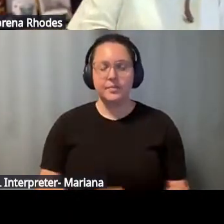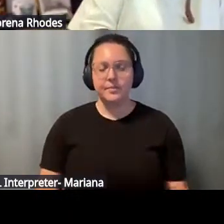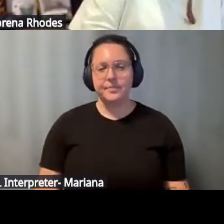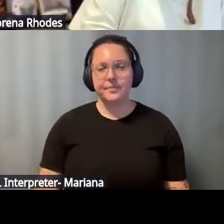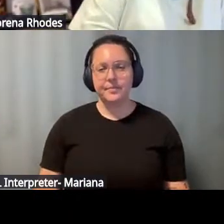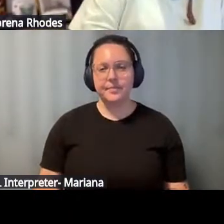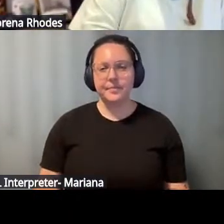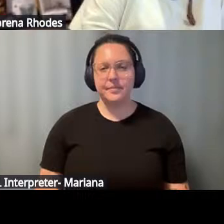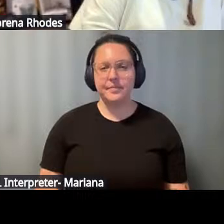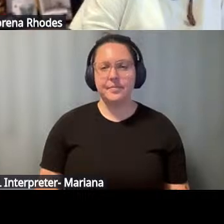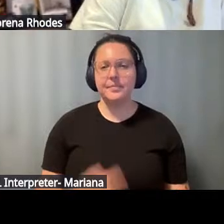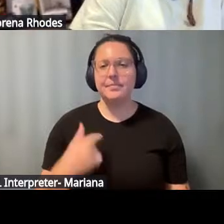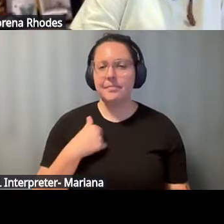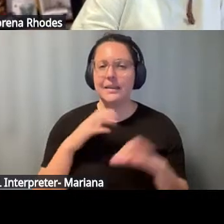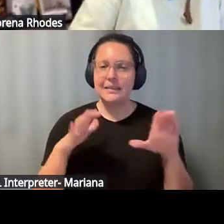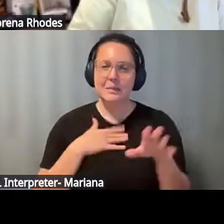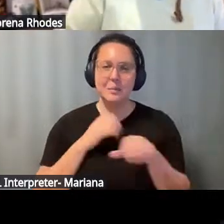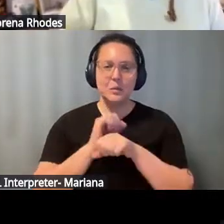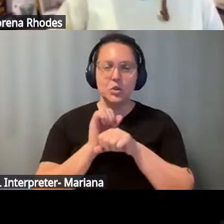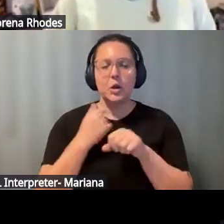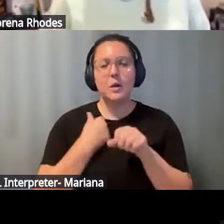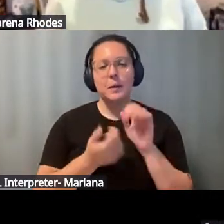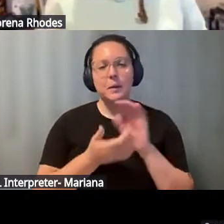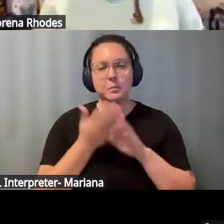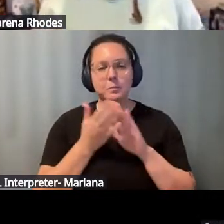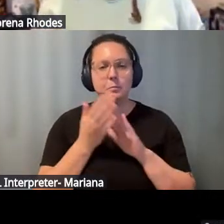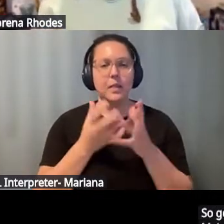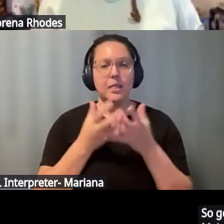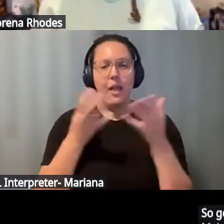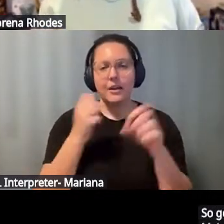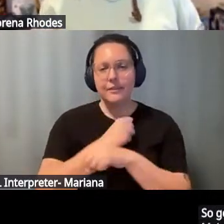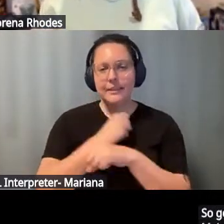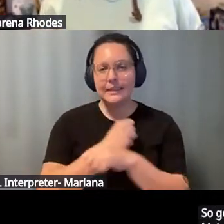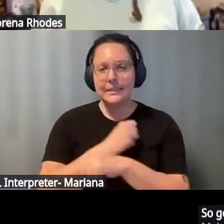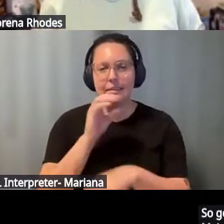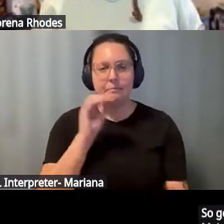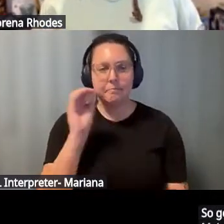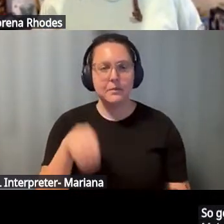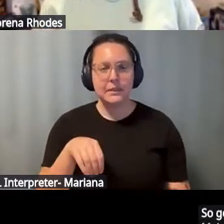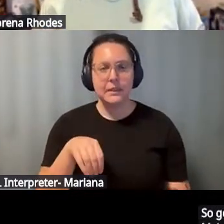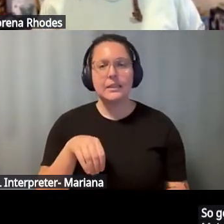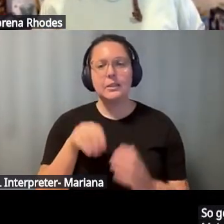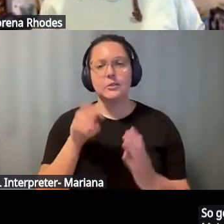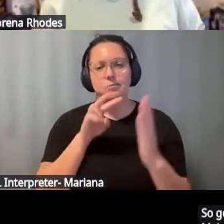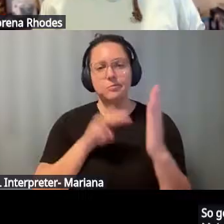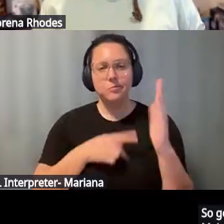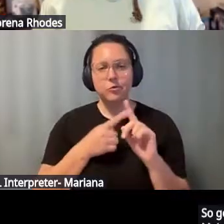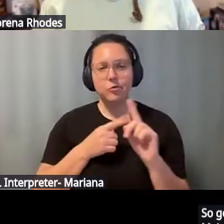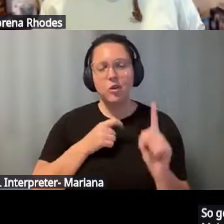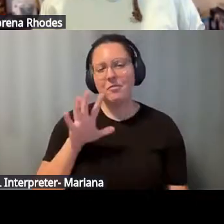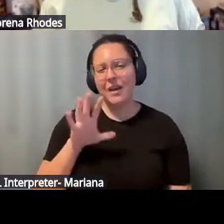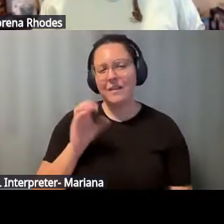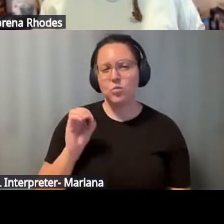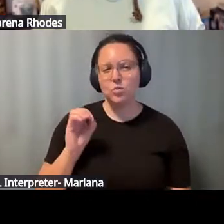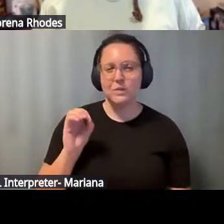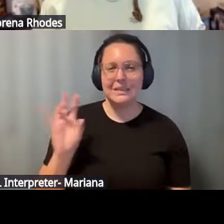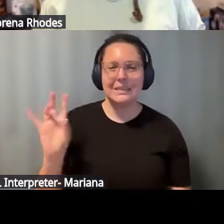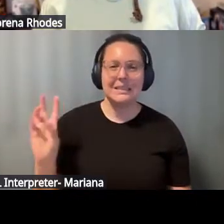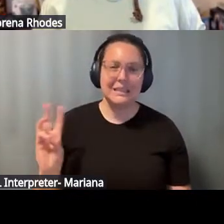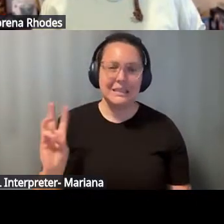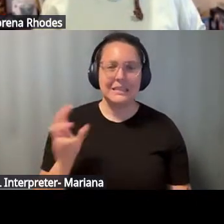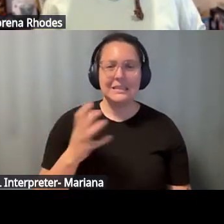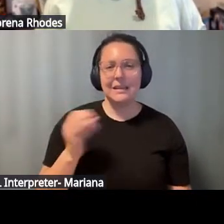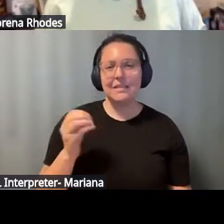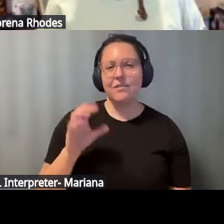my due diligence. I did run a lot of stats. Majority of my stats did come from 506 versus what I ran from